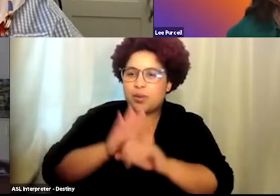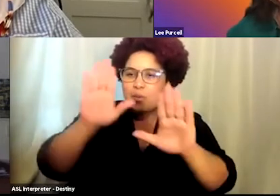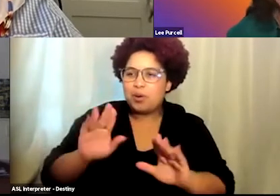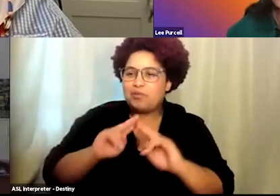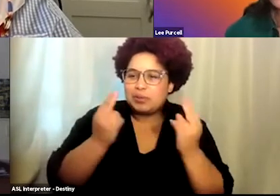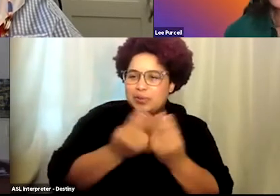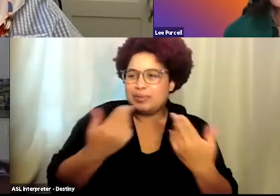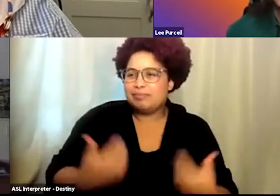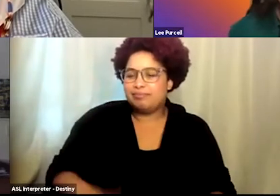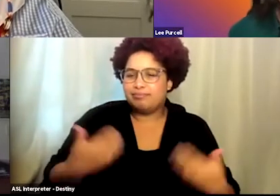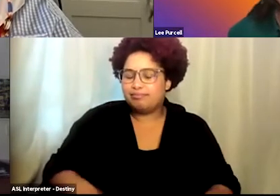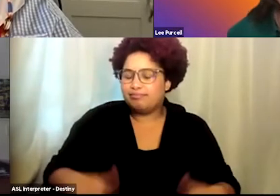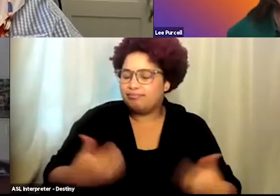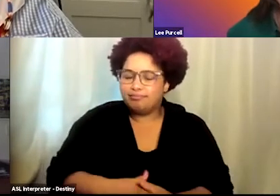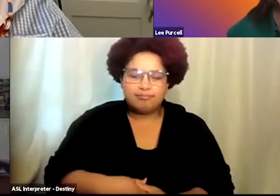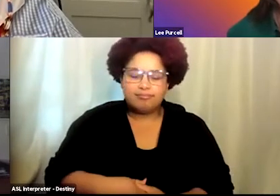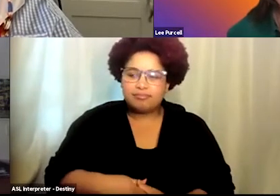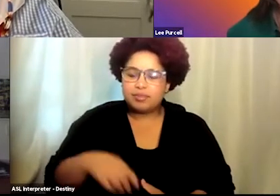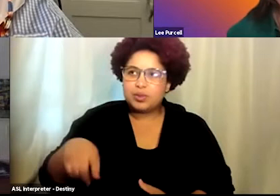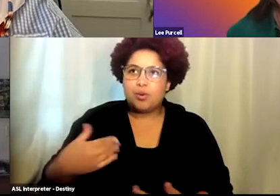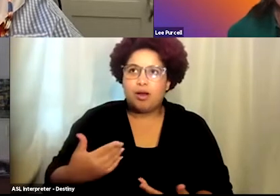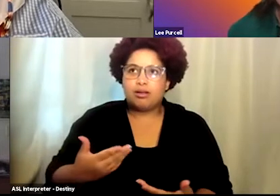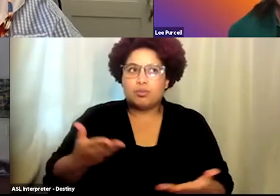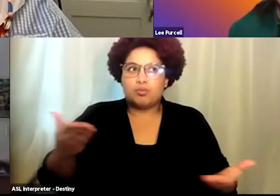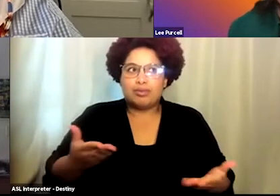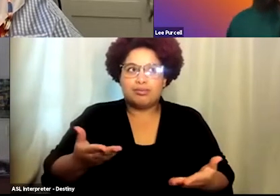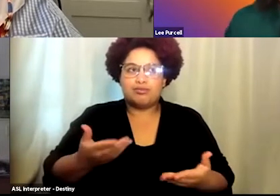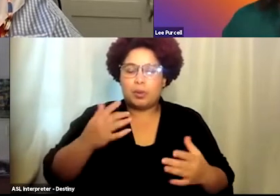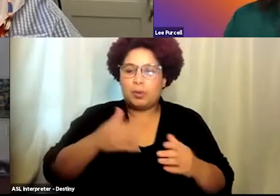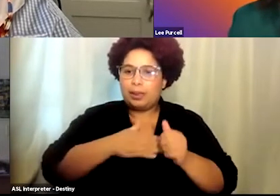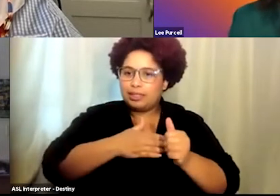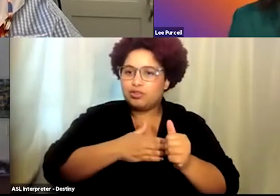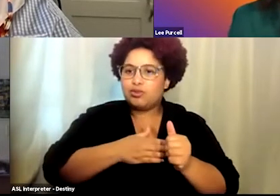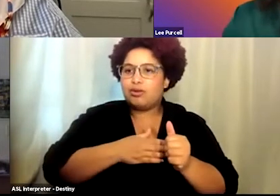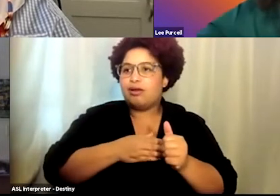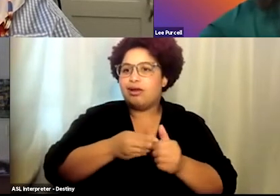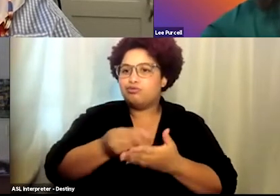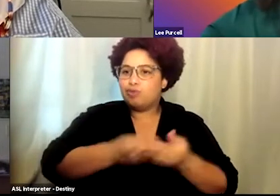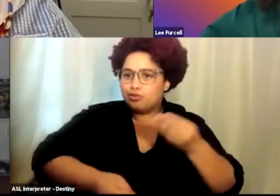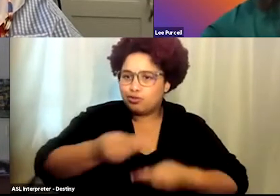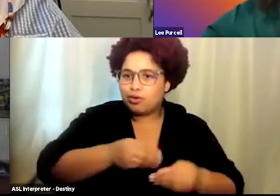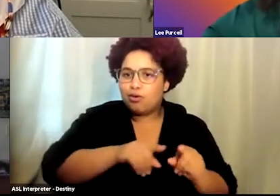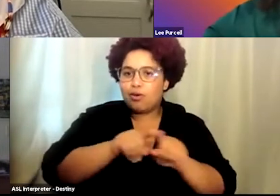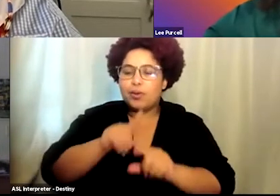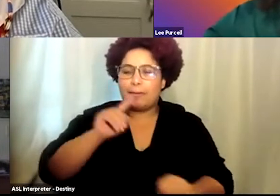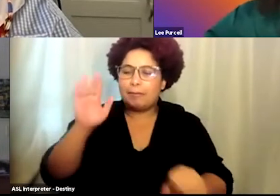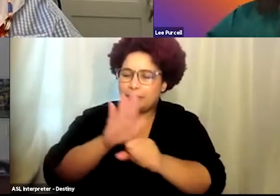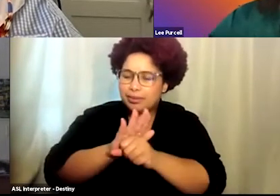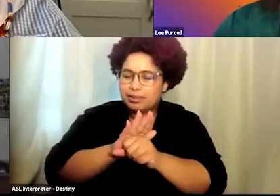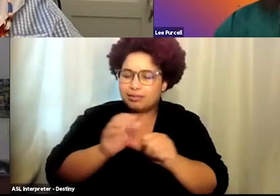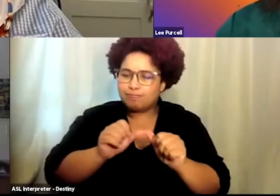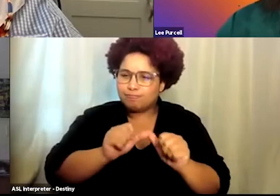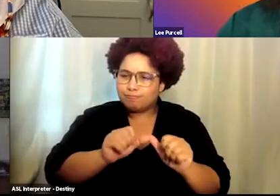union. You are so present, and your leadership is a treasure, and also your commitment to